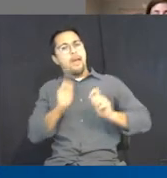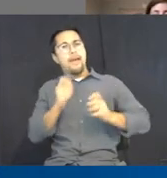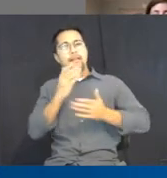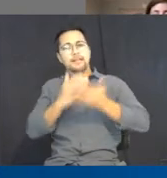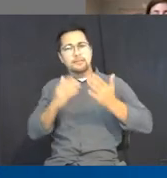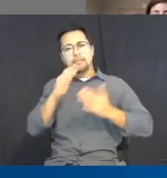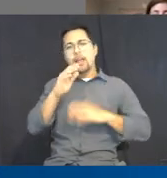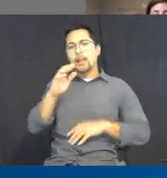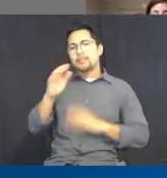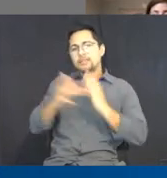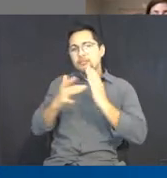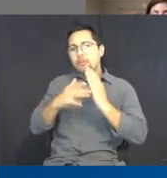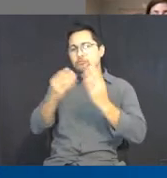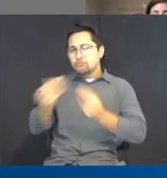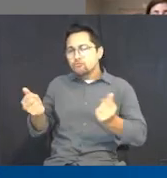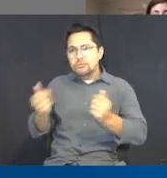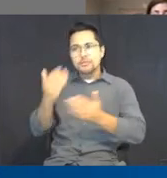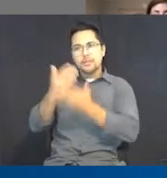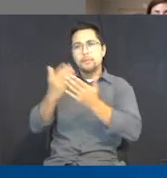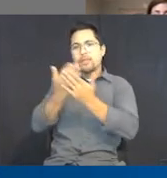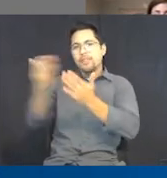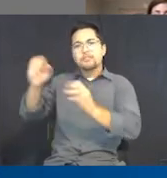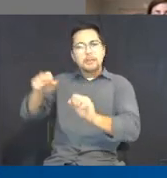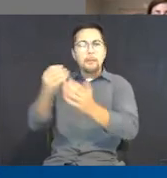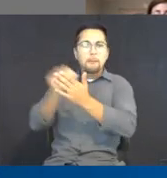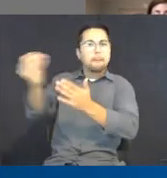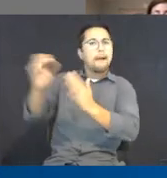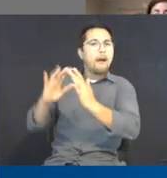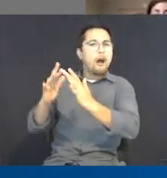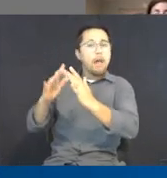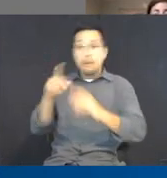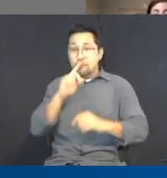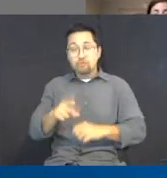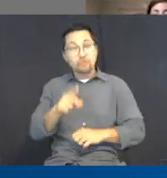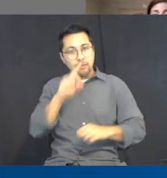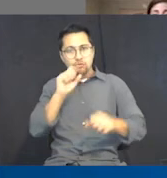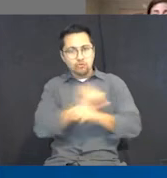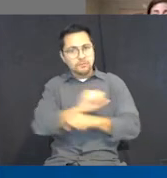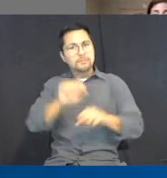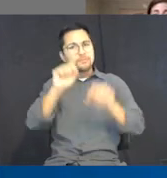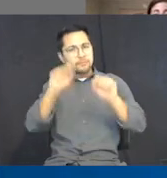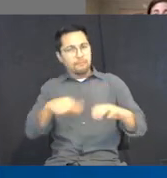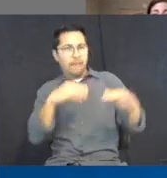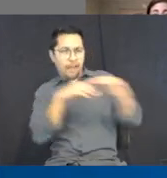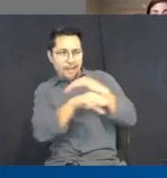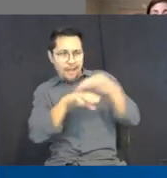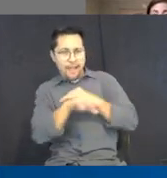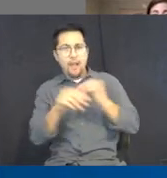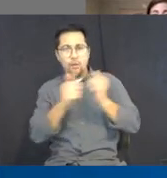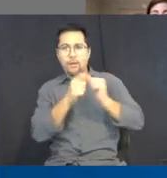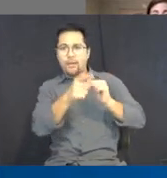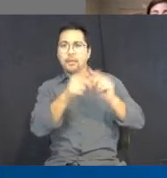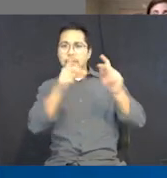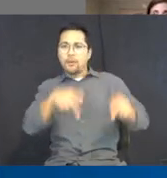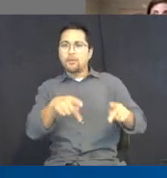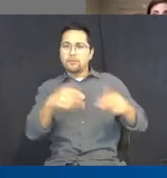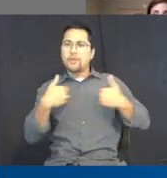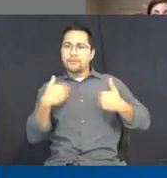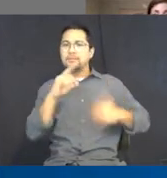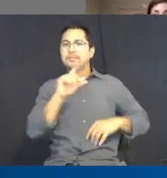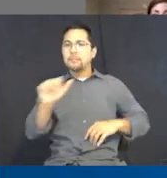So the last person I want to share his video with you is Jonathan, who's using some of the